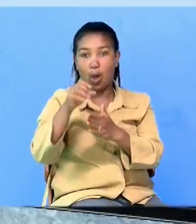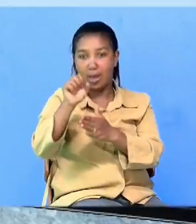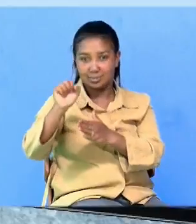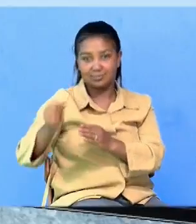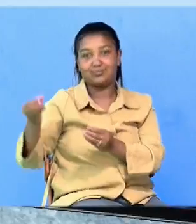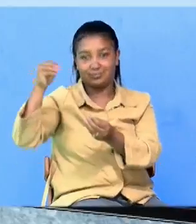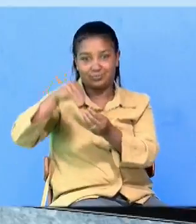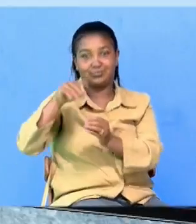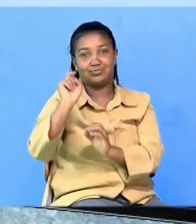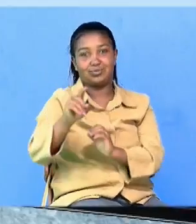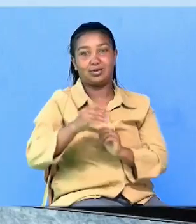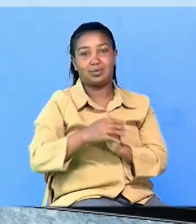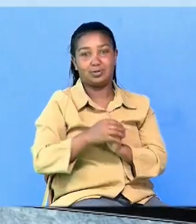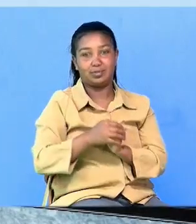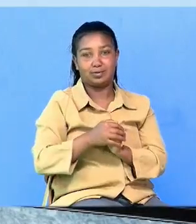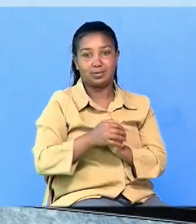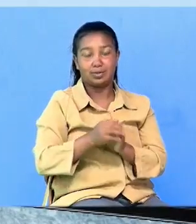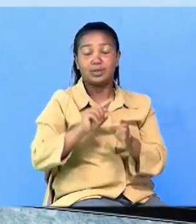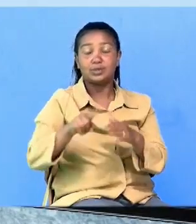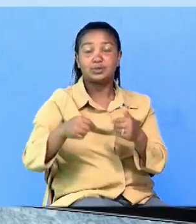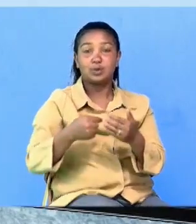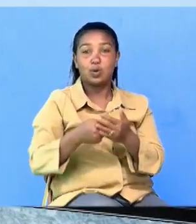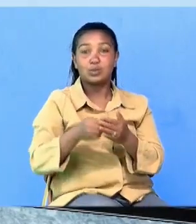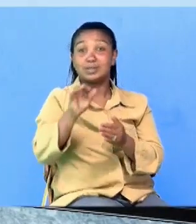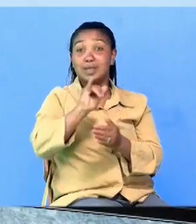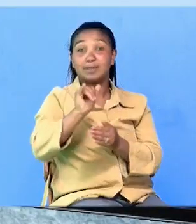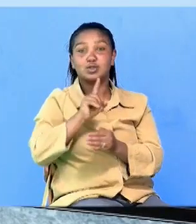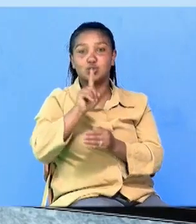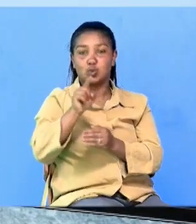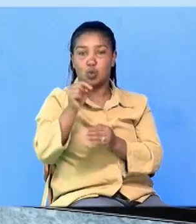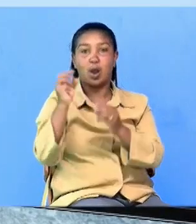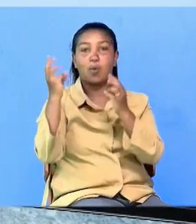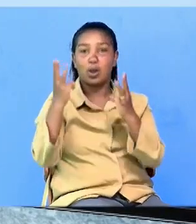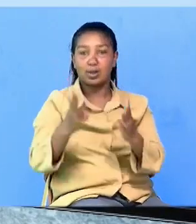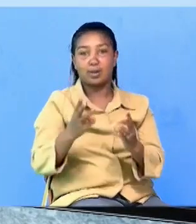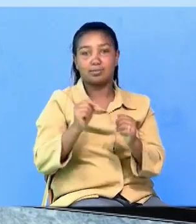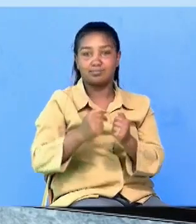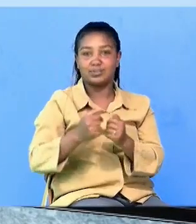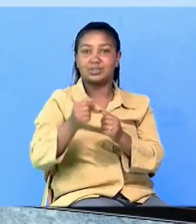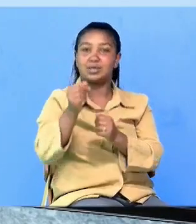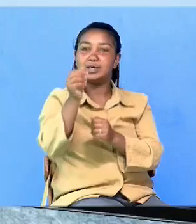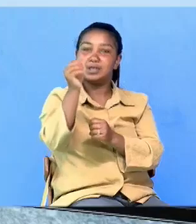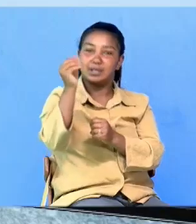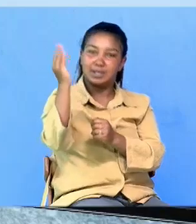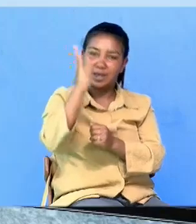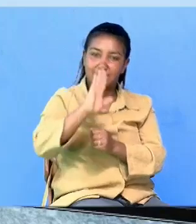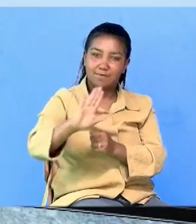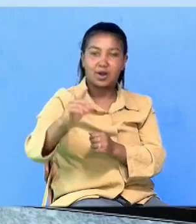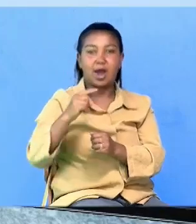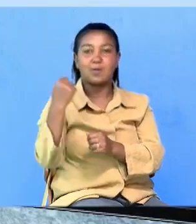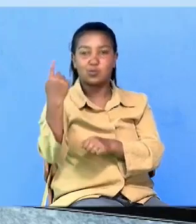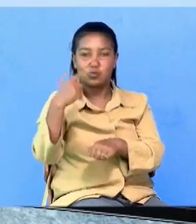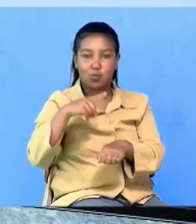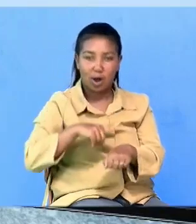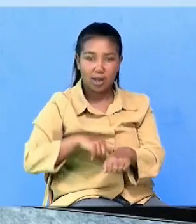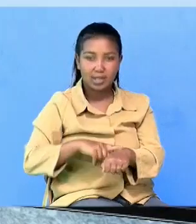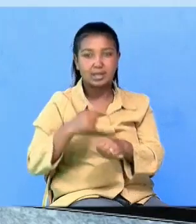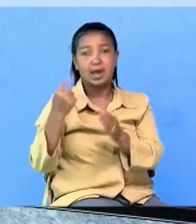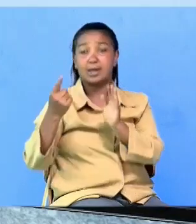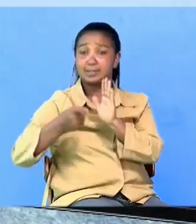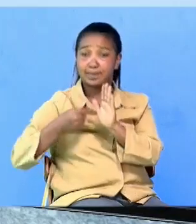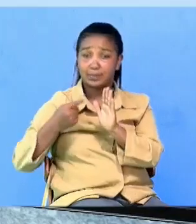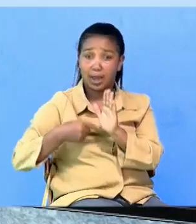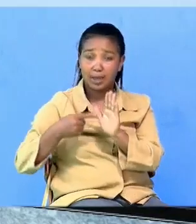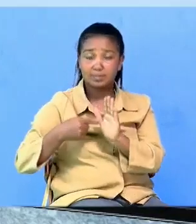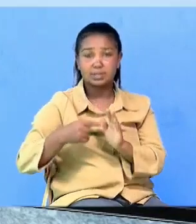S after subject. So the same is true. You are welcome to use this never, I usually, I